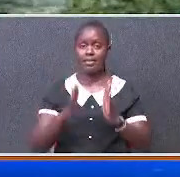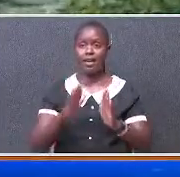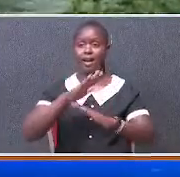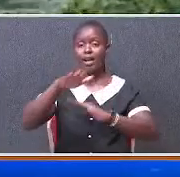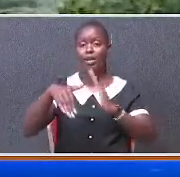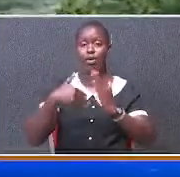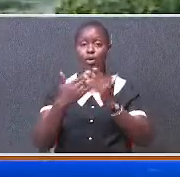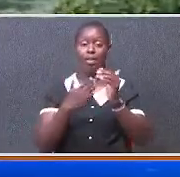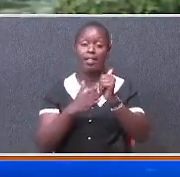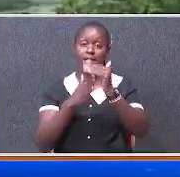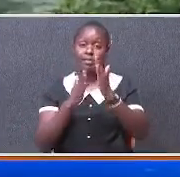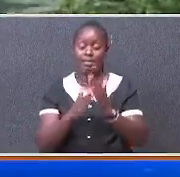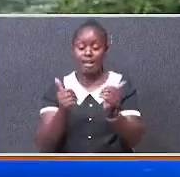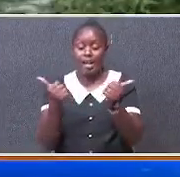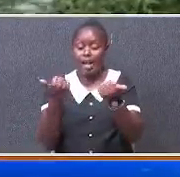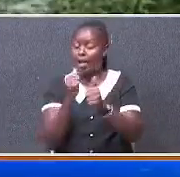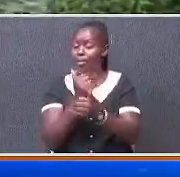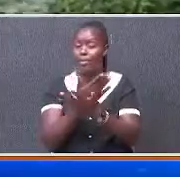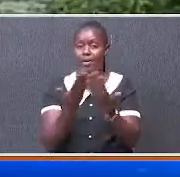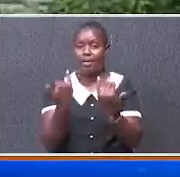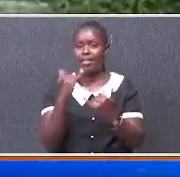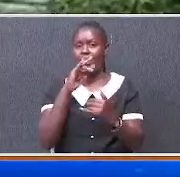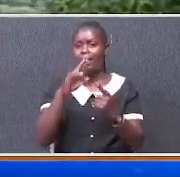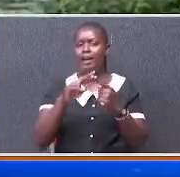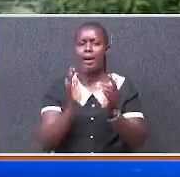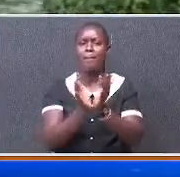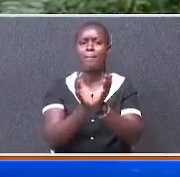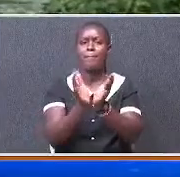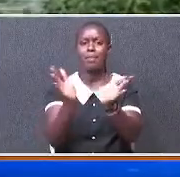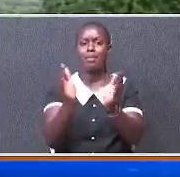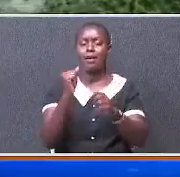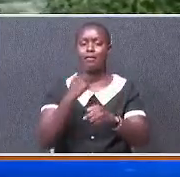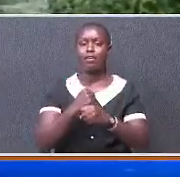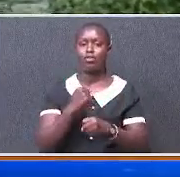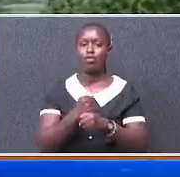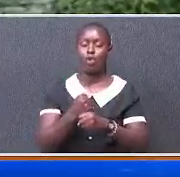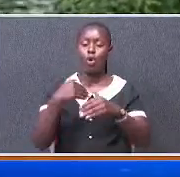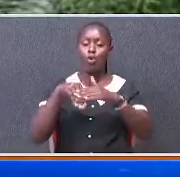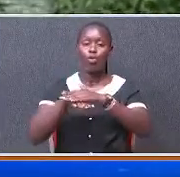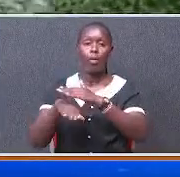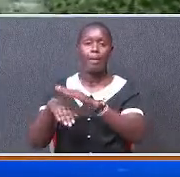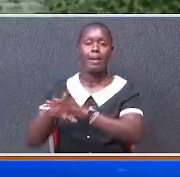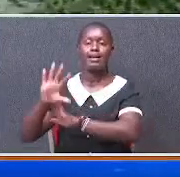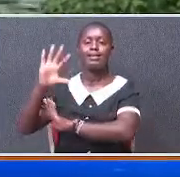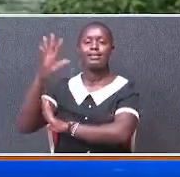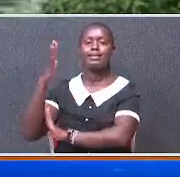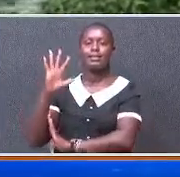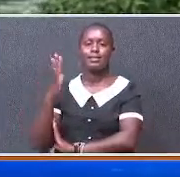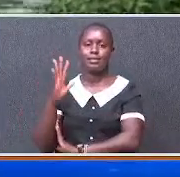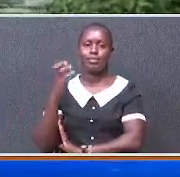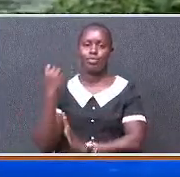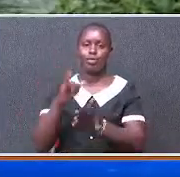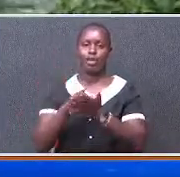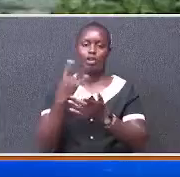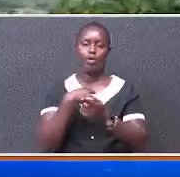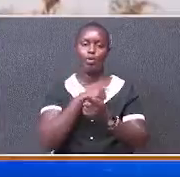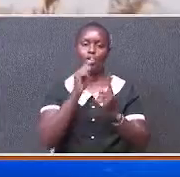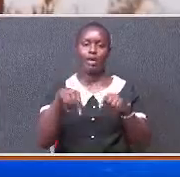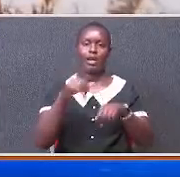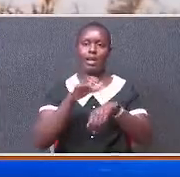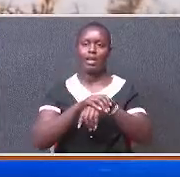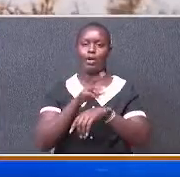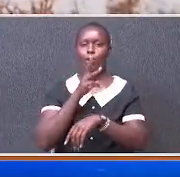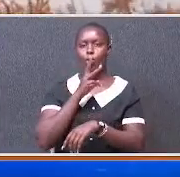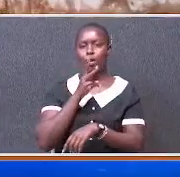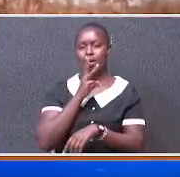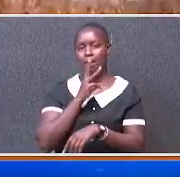leaders, wherever they are in a public function, to plant trees, so that we can preserve our water catchment areas like this one.